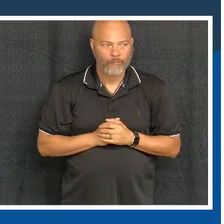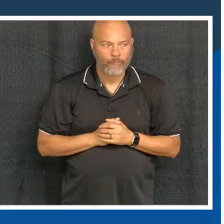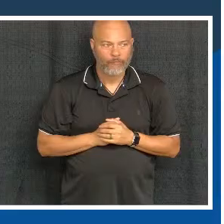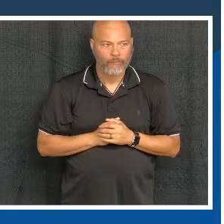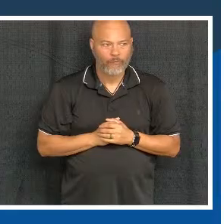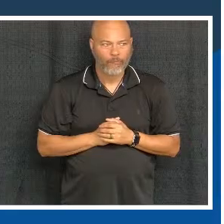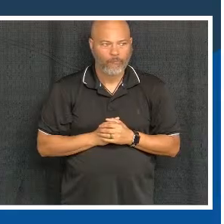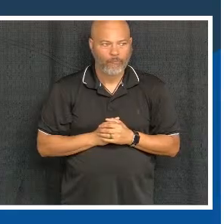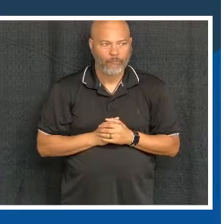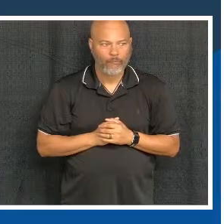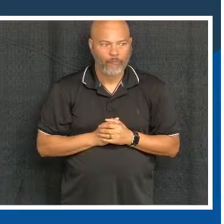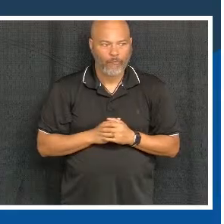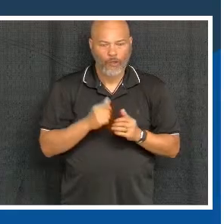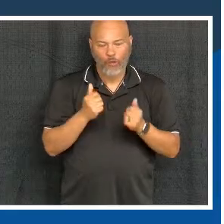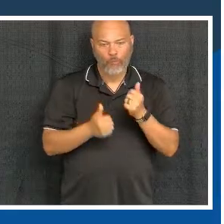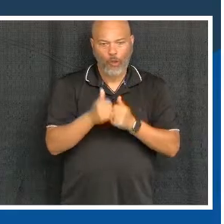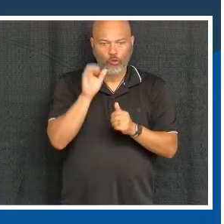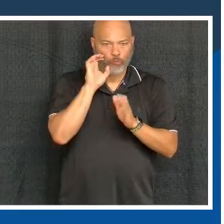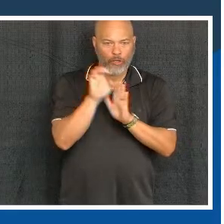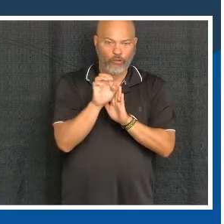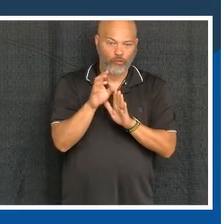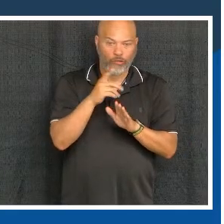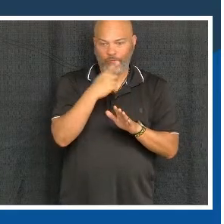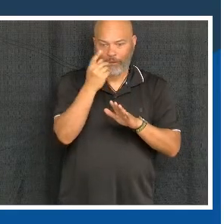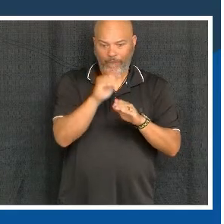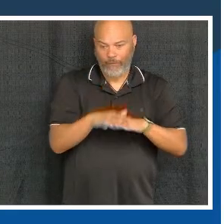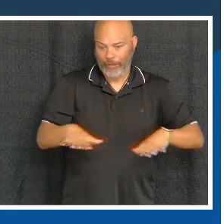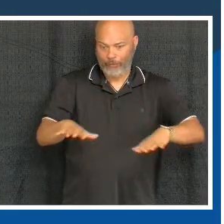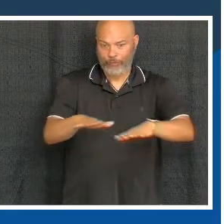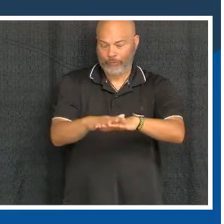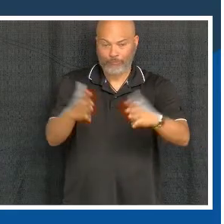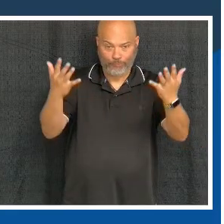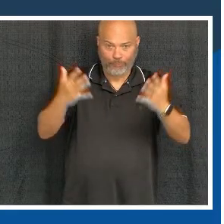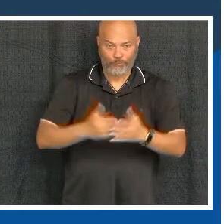And it's mostly pictures of a field.